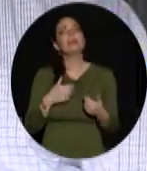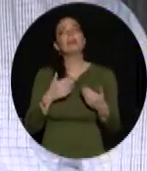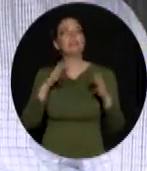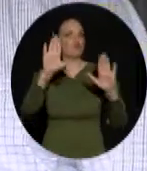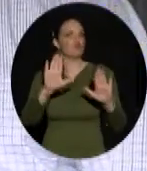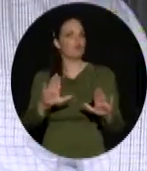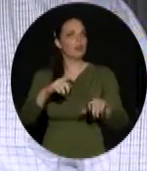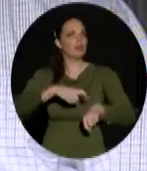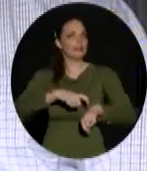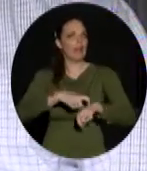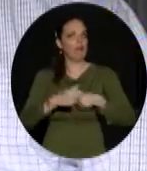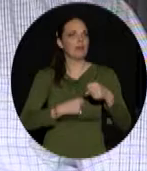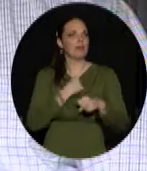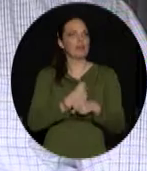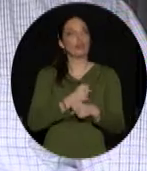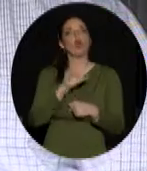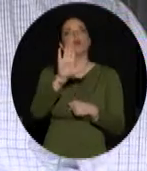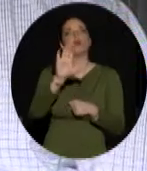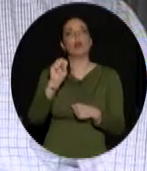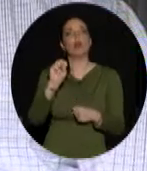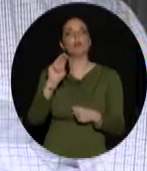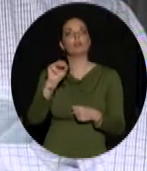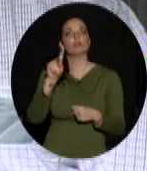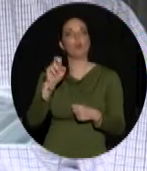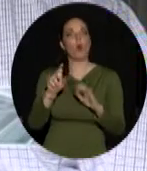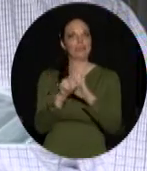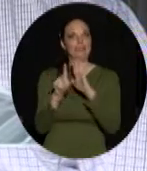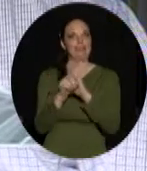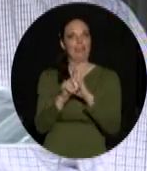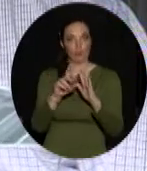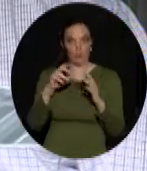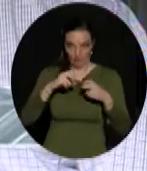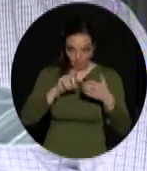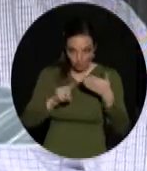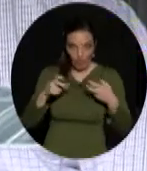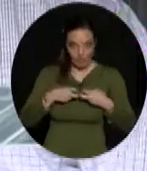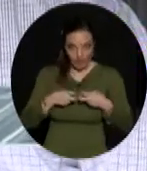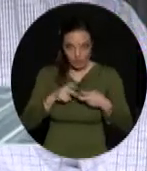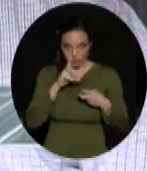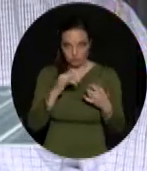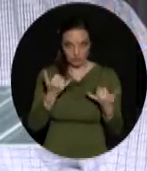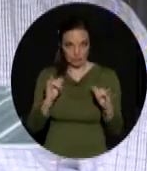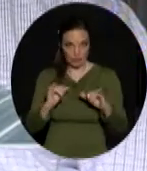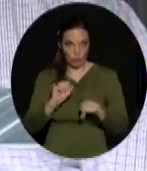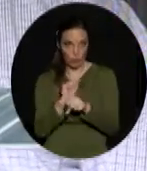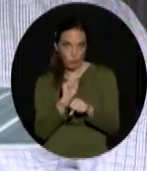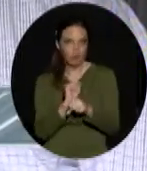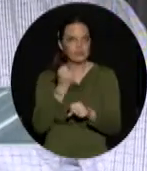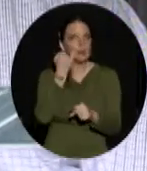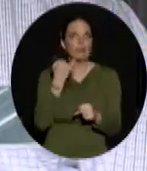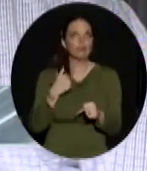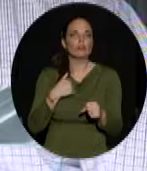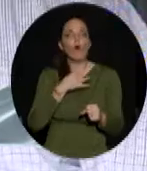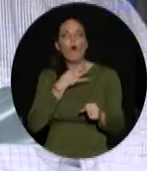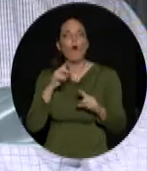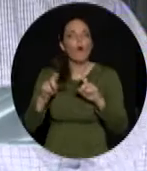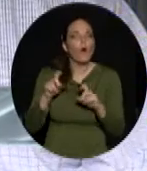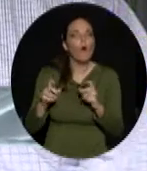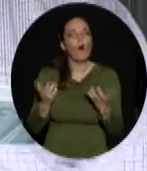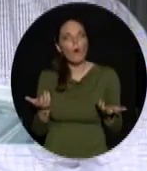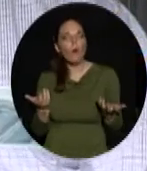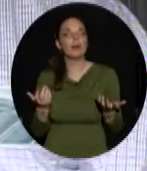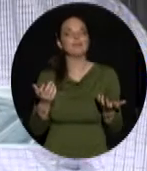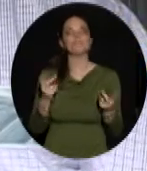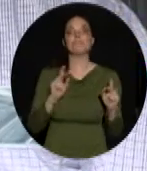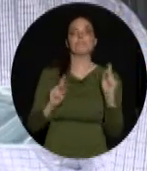of year to make sure those smoke detectors are working. Checking the batteries, making sure that they're current. If you have questions, one of the things that I think